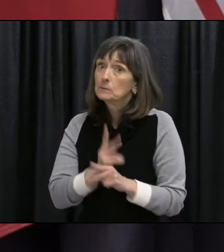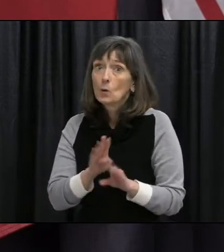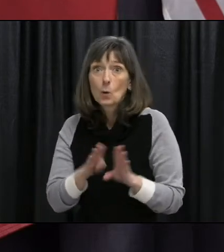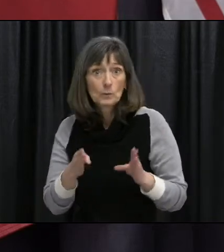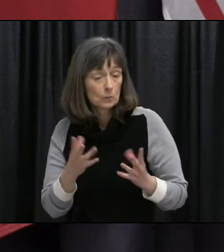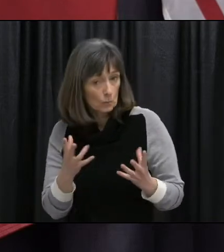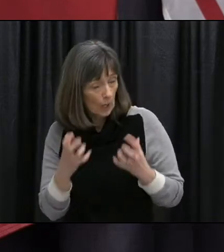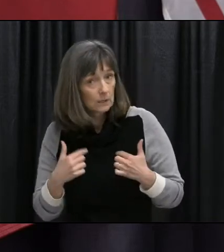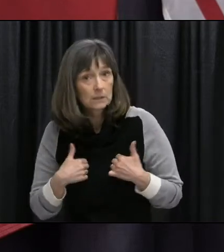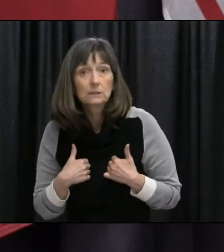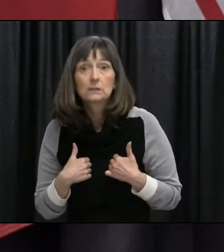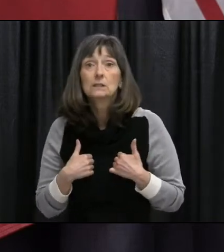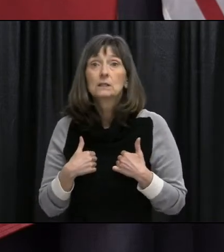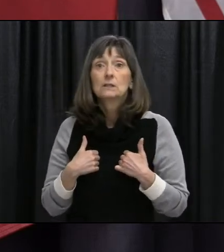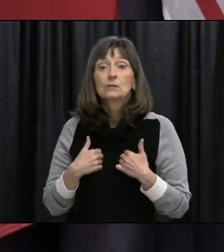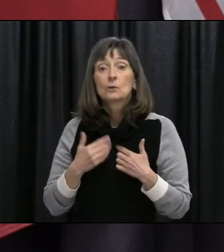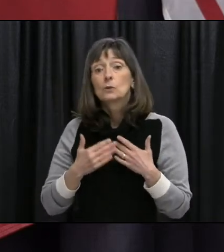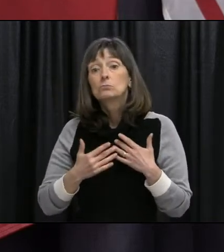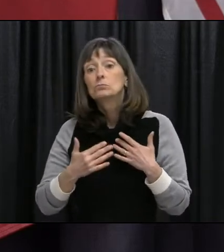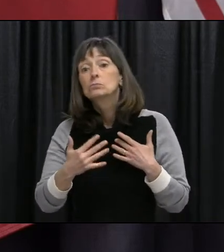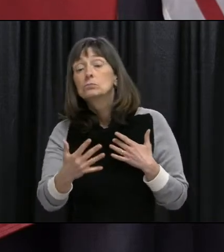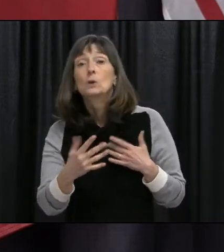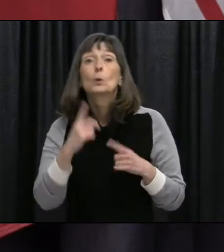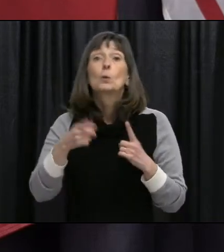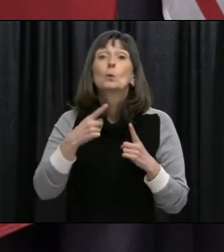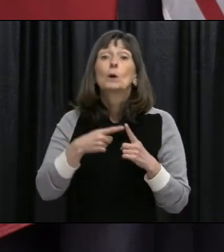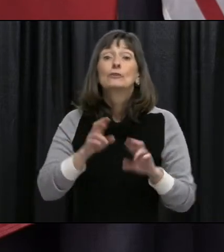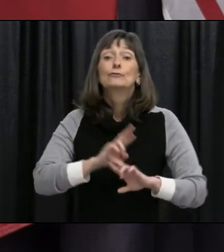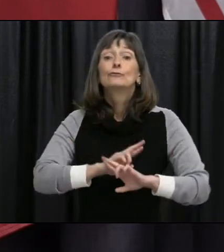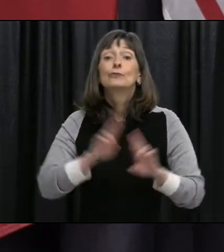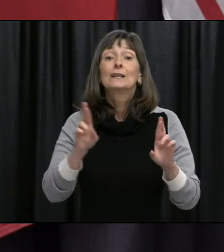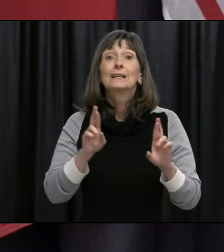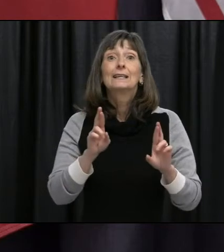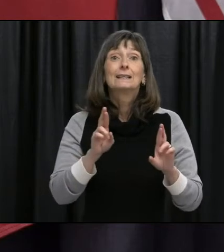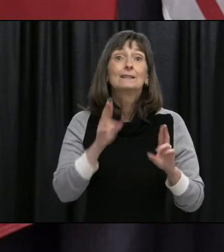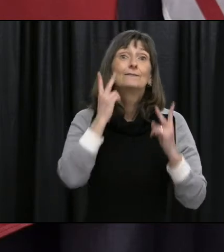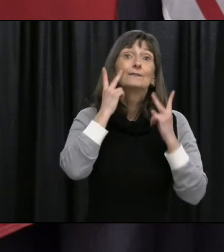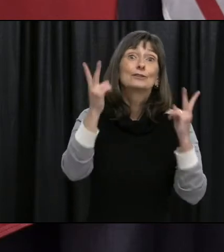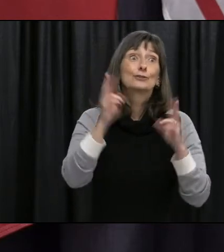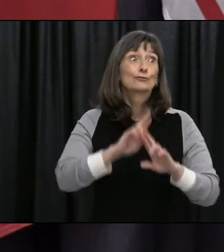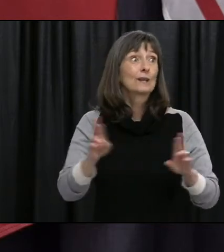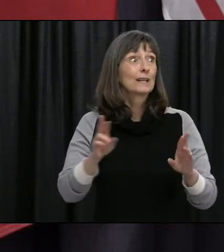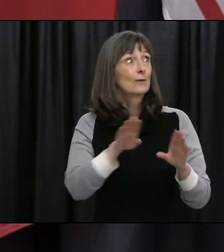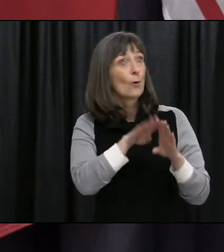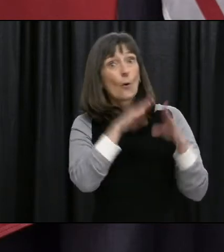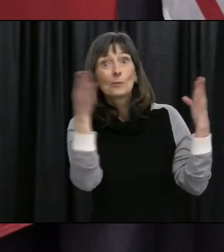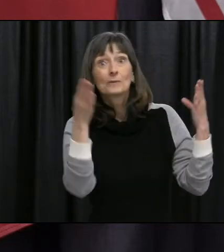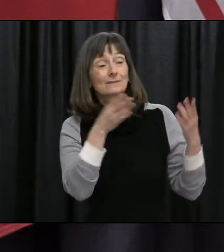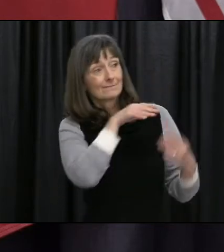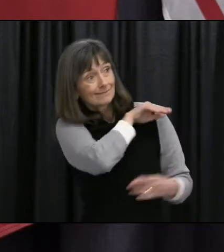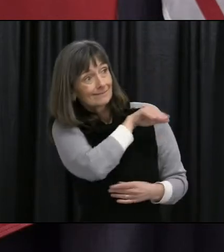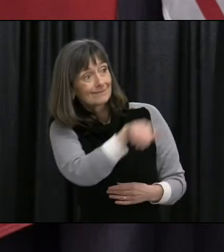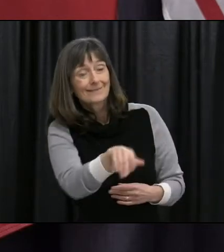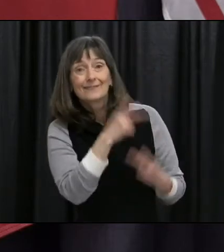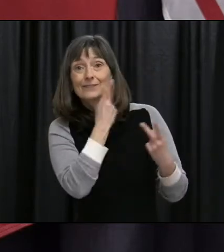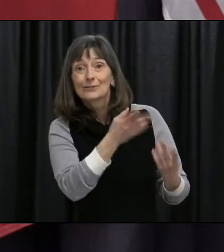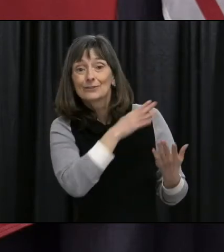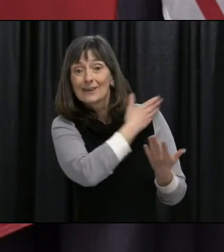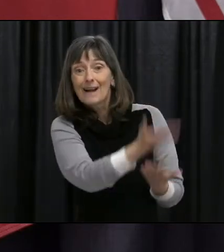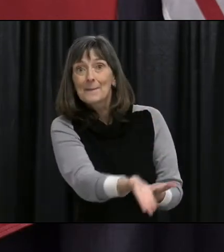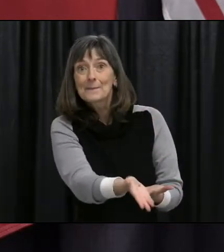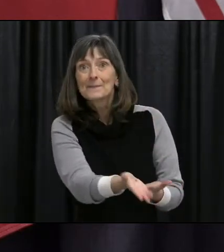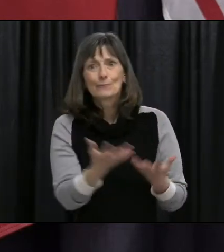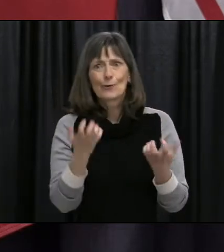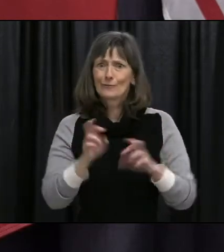through this health pandemic, that when we see people back visiting Newfoundland and Labrador in a safe manner, that they are there to supply what has been